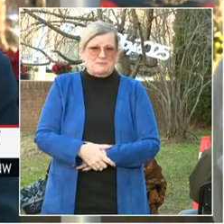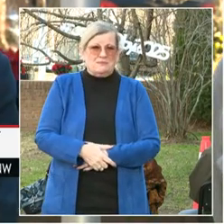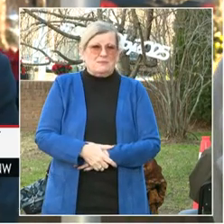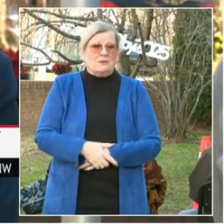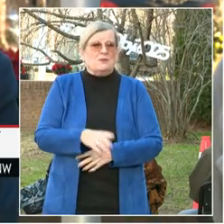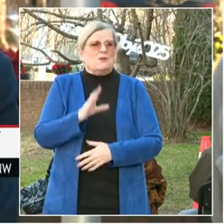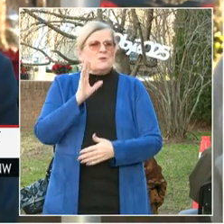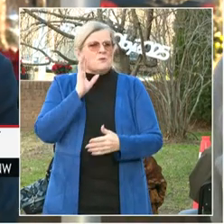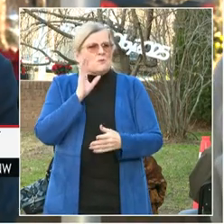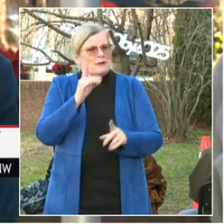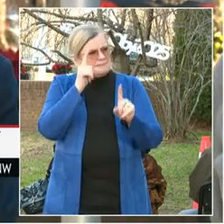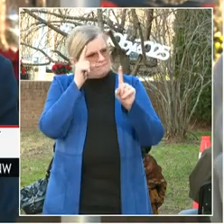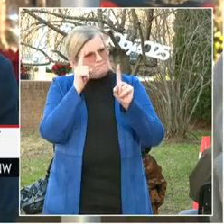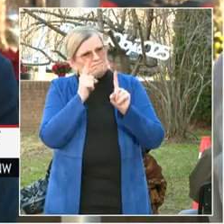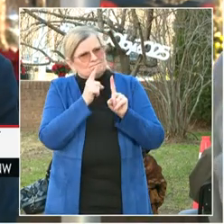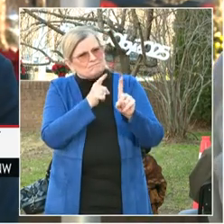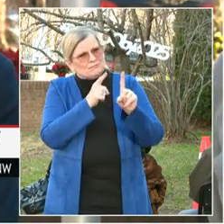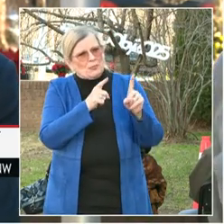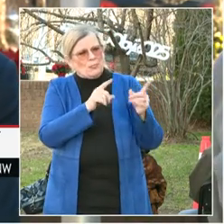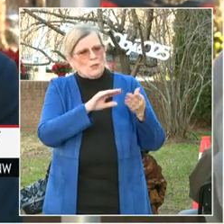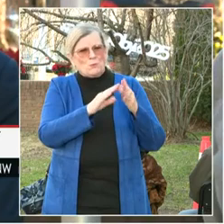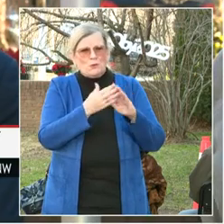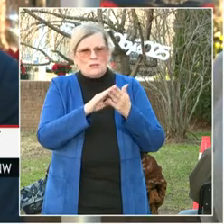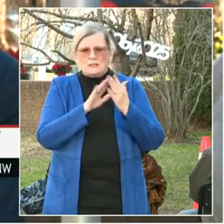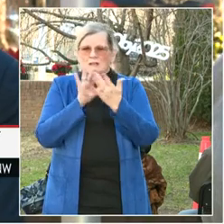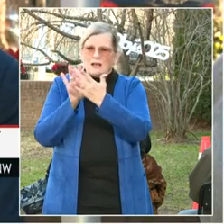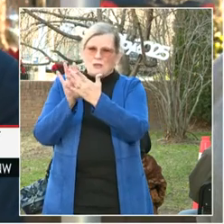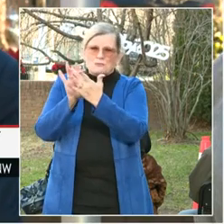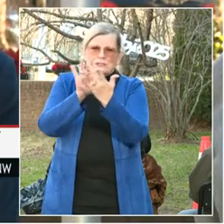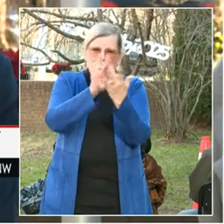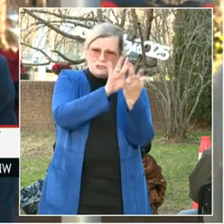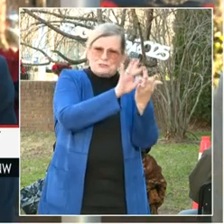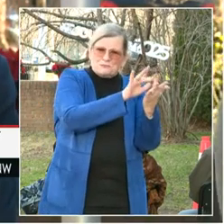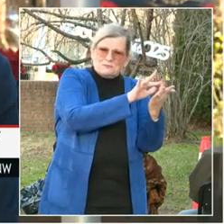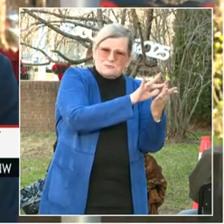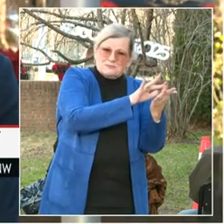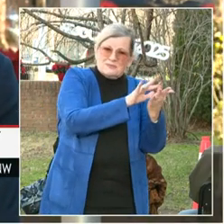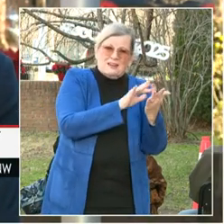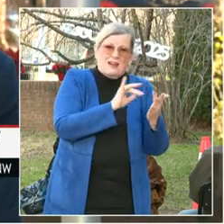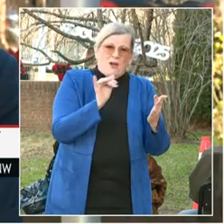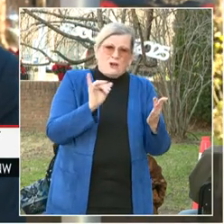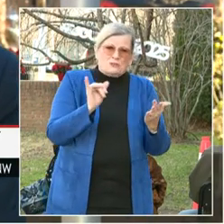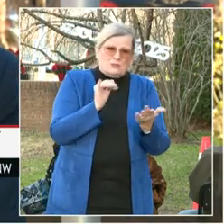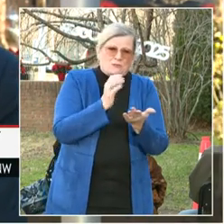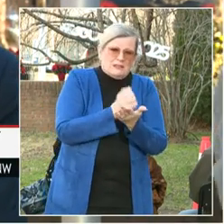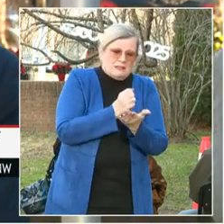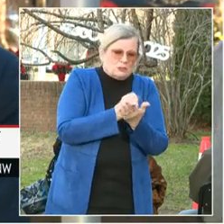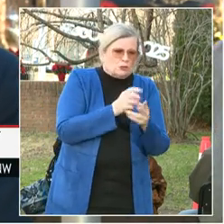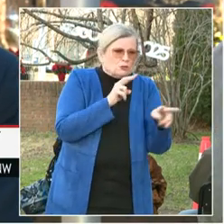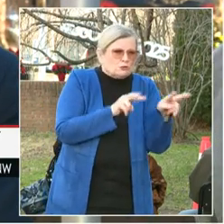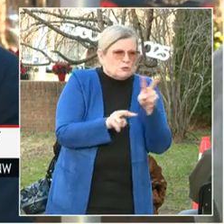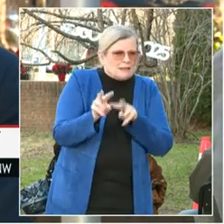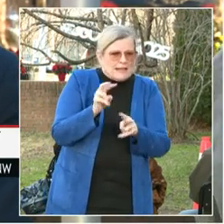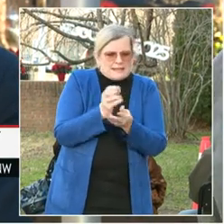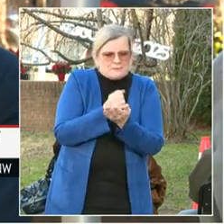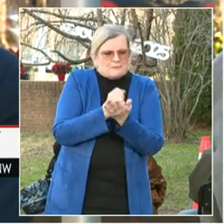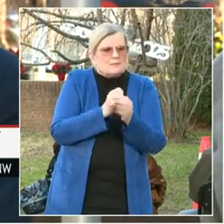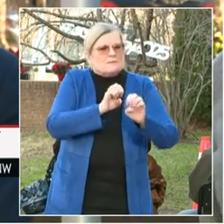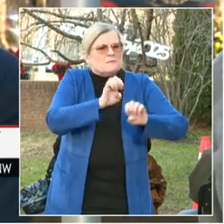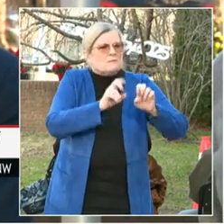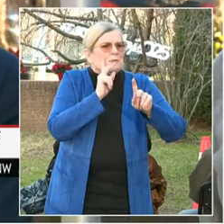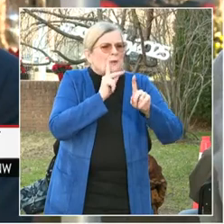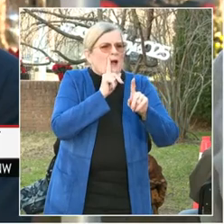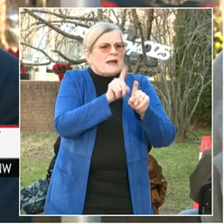outreach and engagement activities such as design charrettes, surveys, and outreach activities to receive community feedback. These efforts can then guide critical